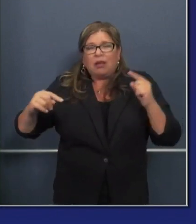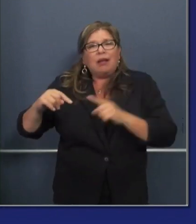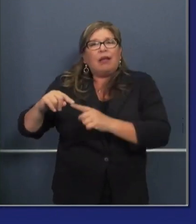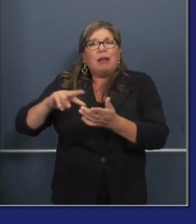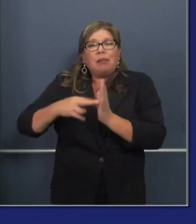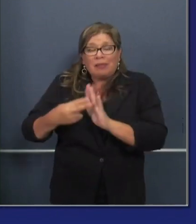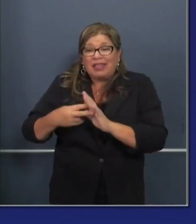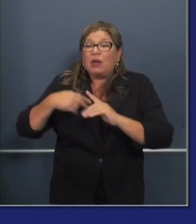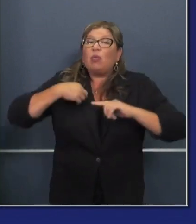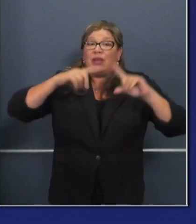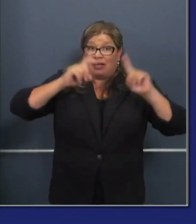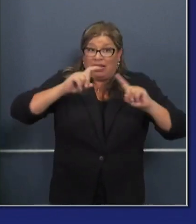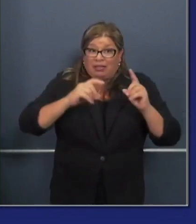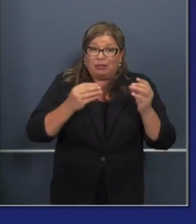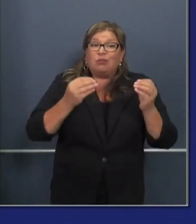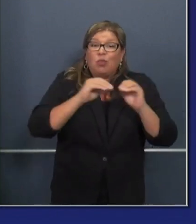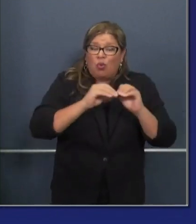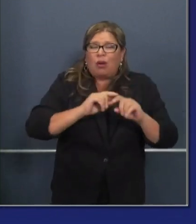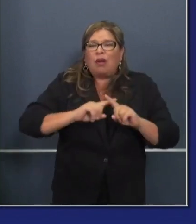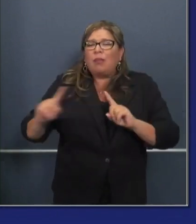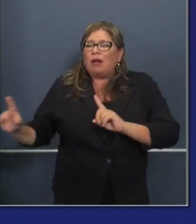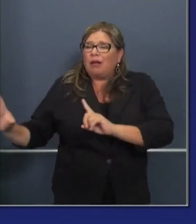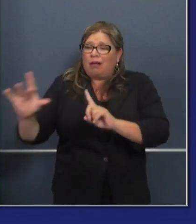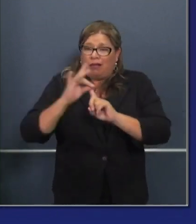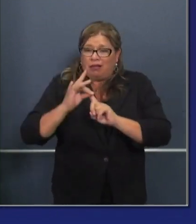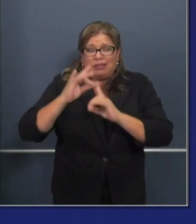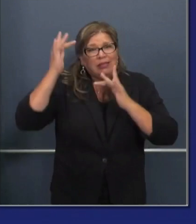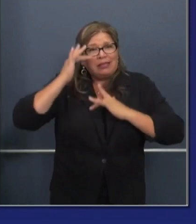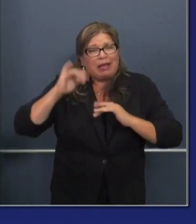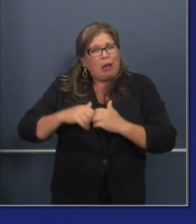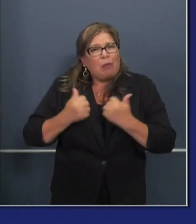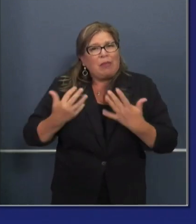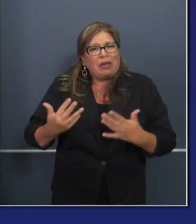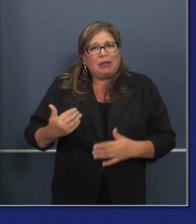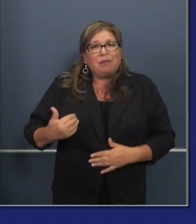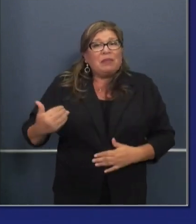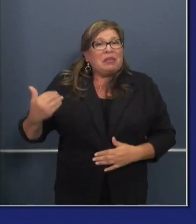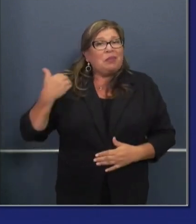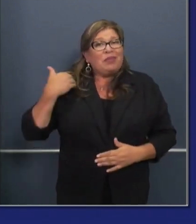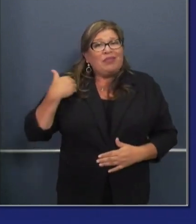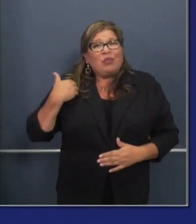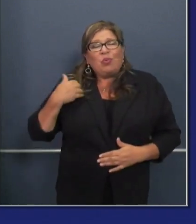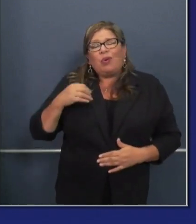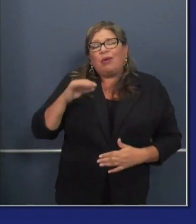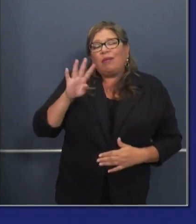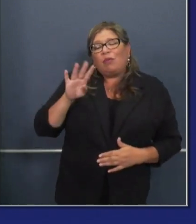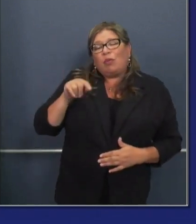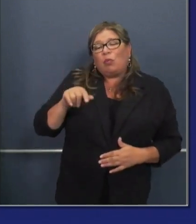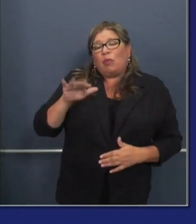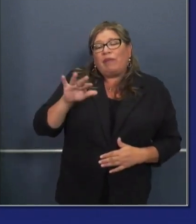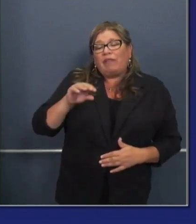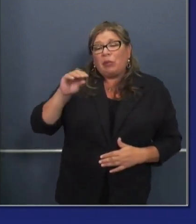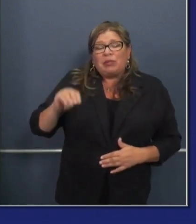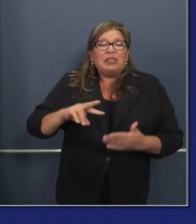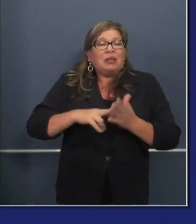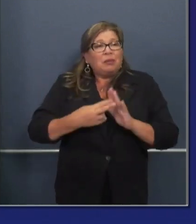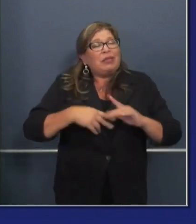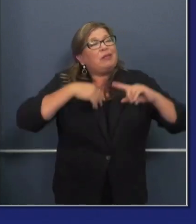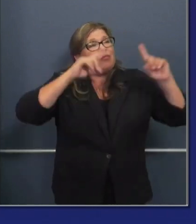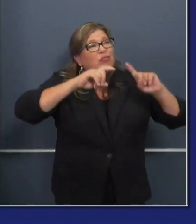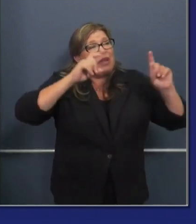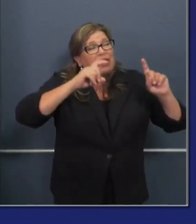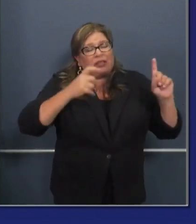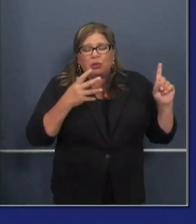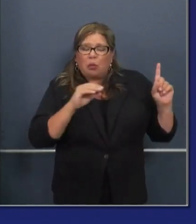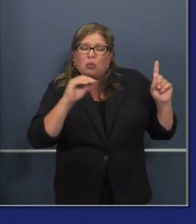graph. Last week, last Monday, it was about 4.5%. Now about 4.5, or rather